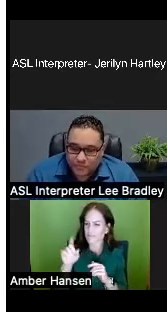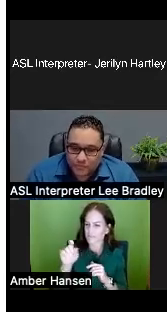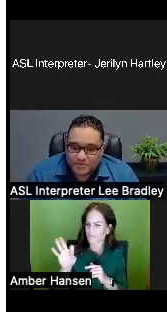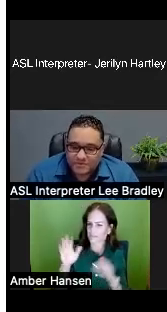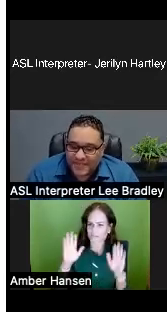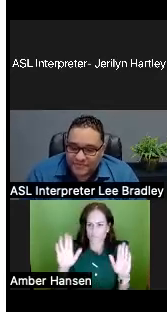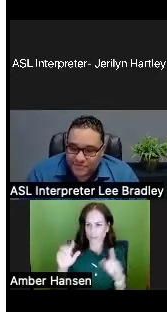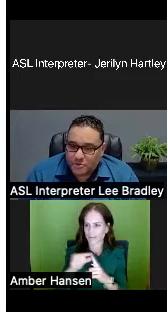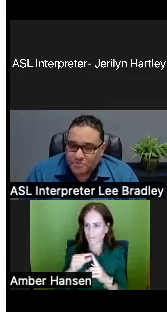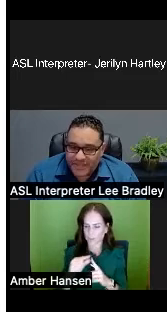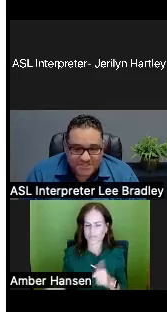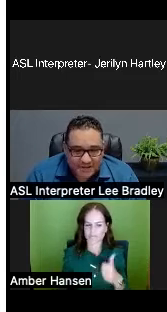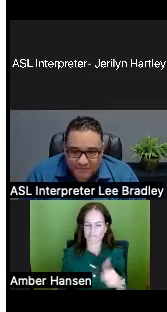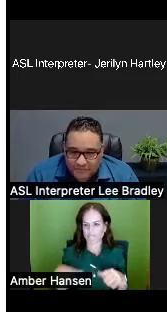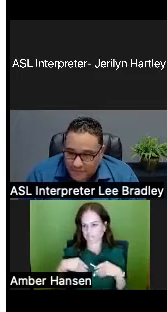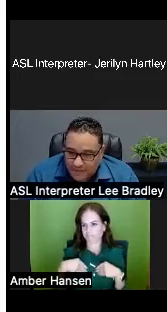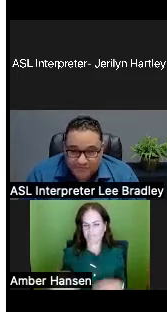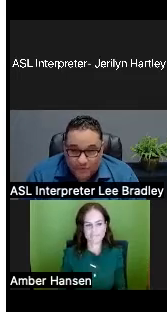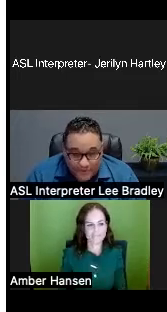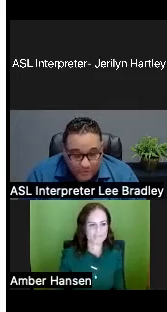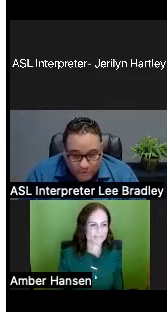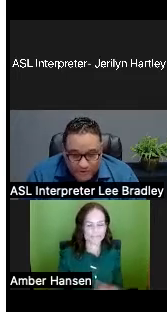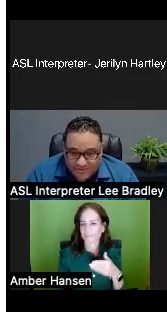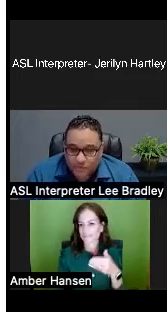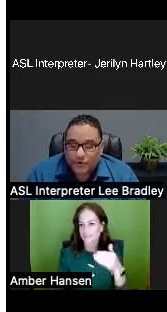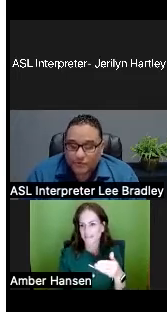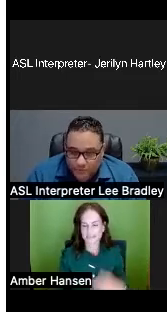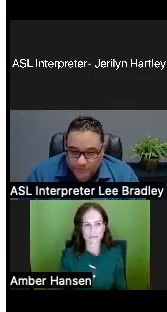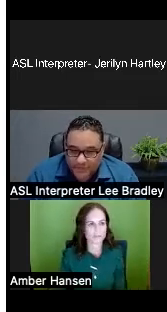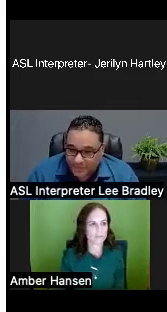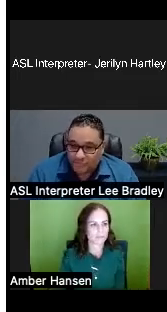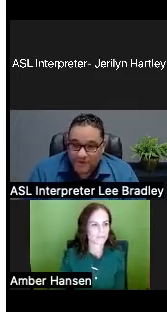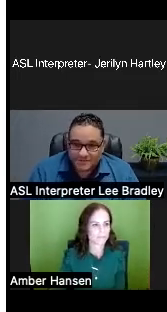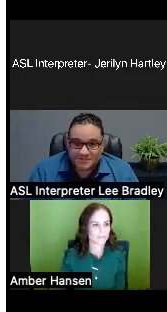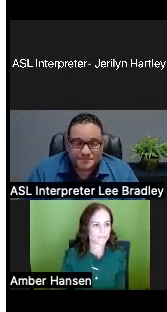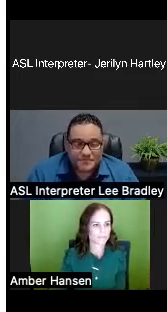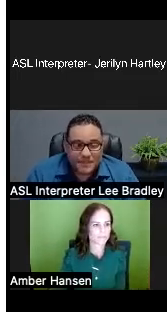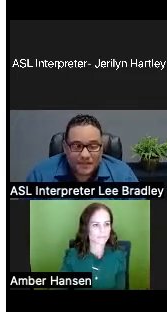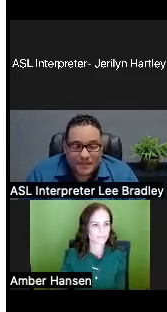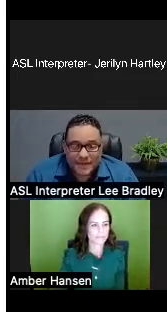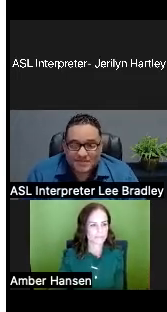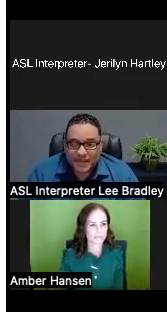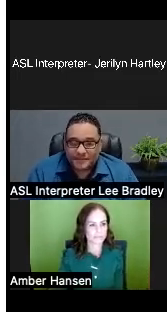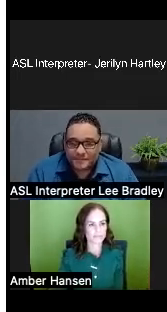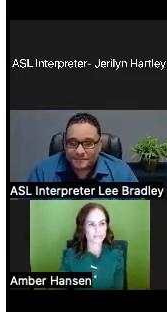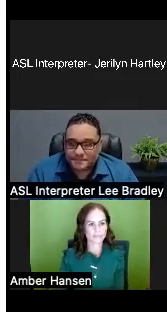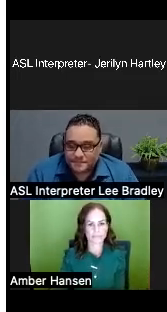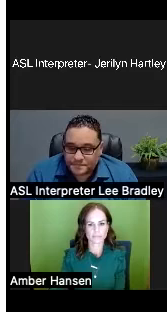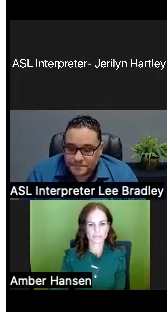The word deaf, the term deaf is not a four-letter word. It's a wonderful word that we embrace. Next